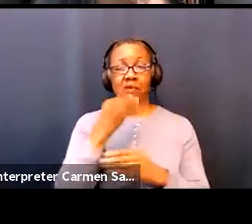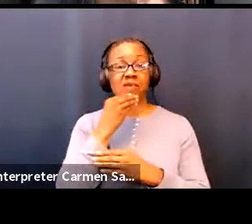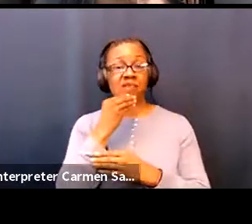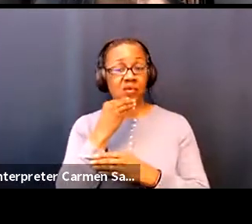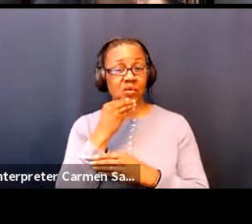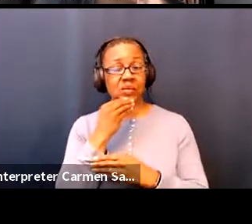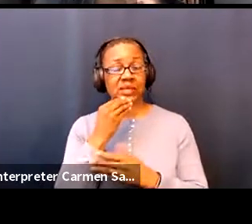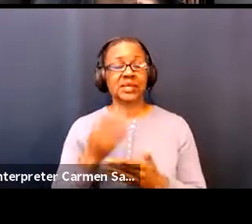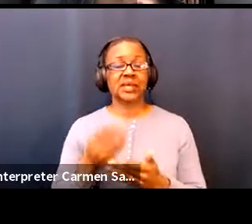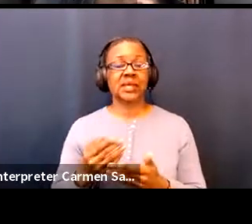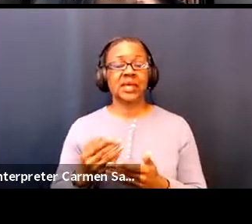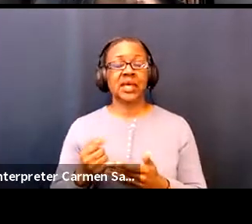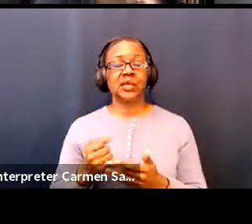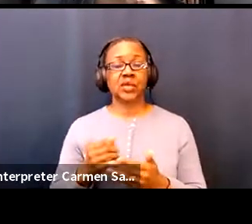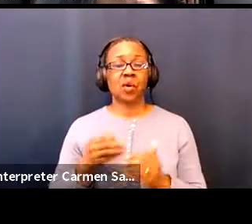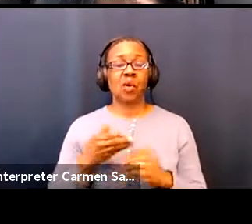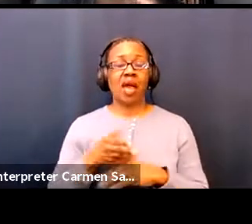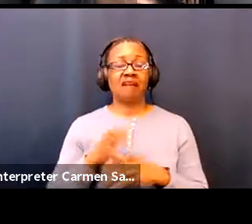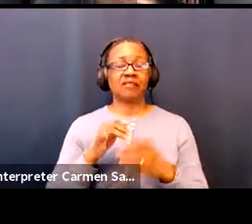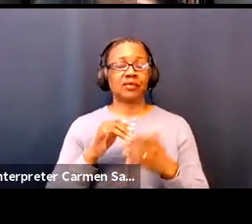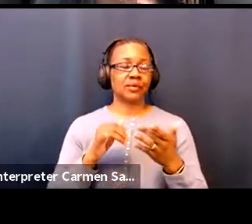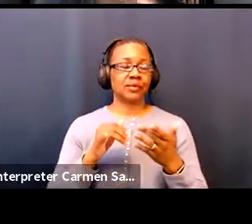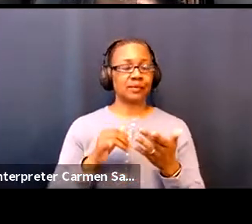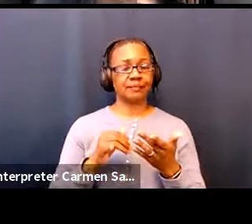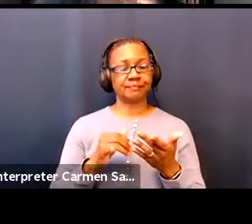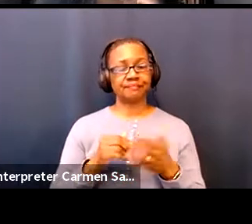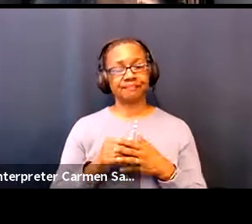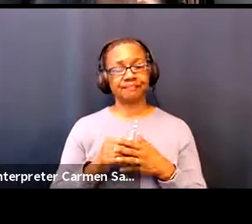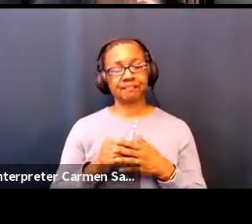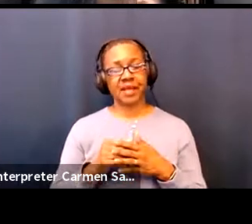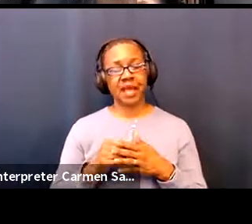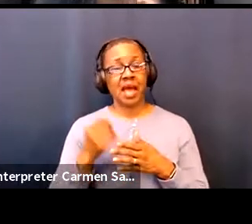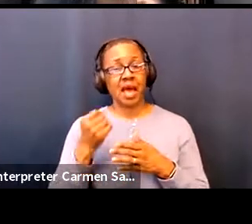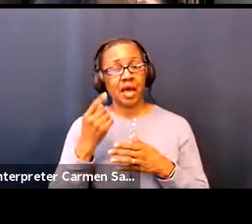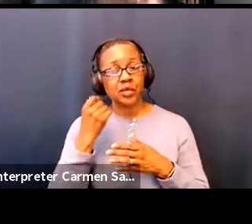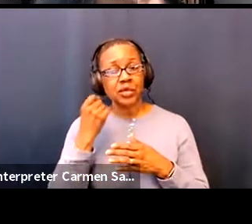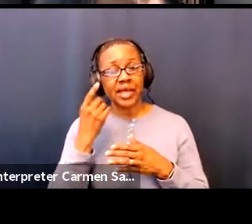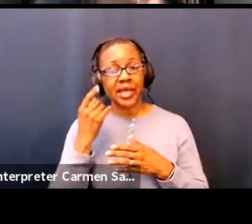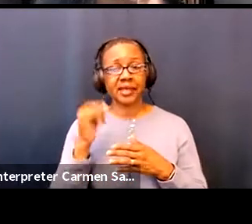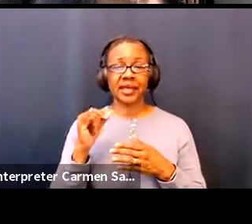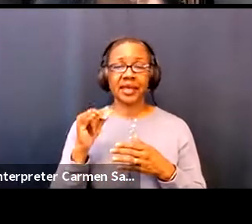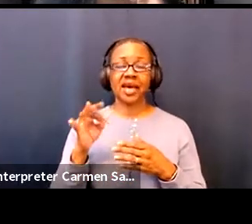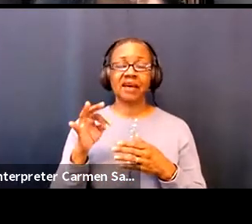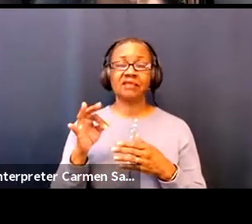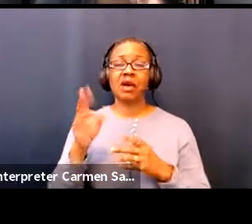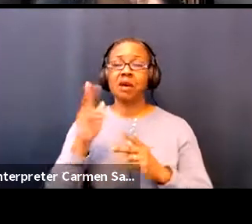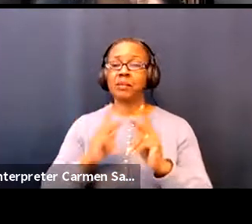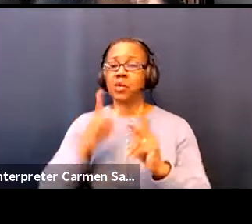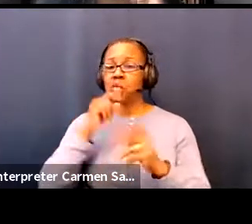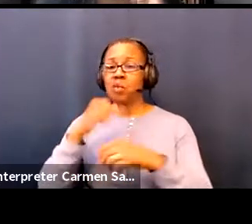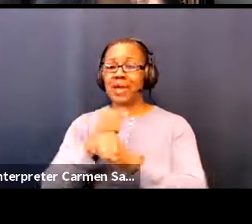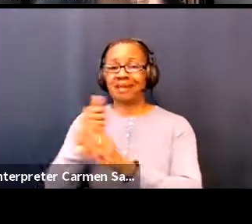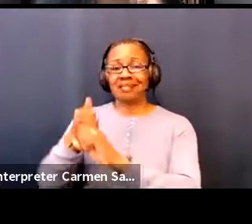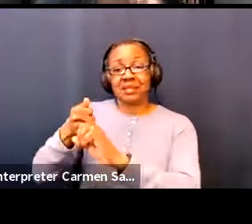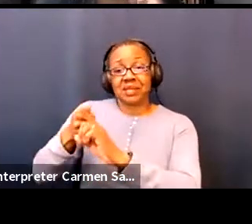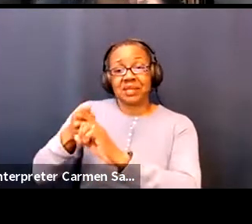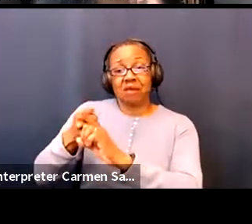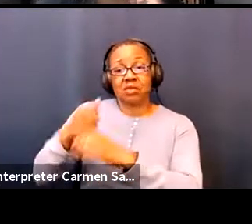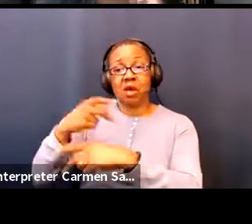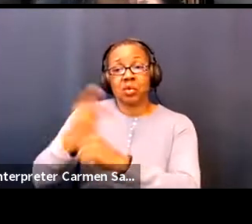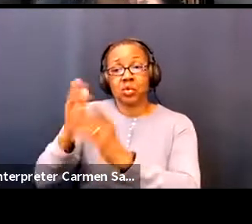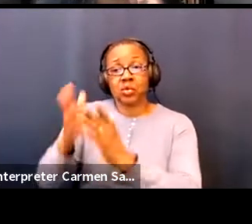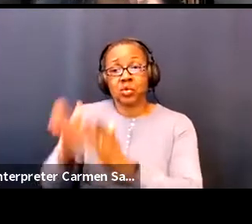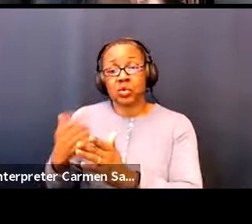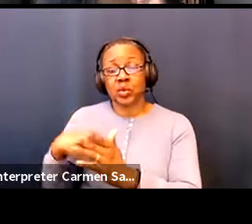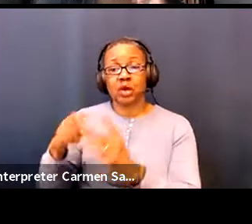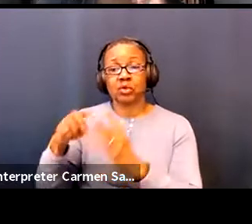And so beyond the sort of understanding of the producers themselves, we are starting to